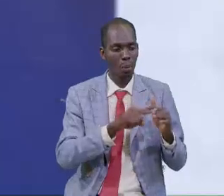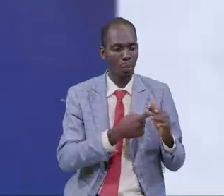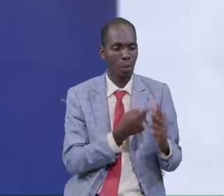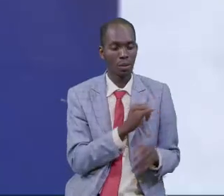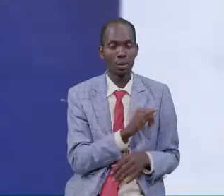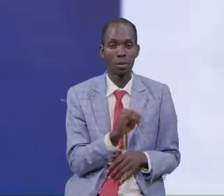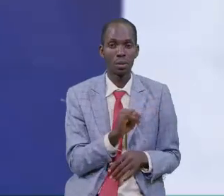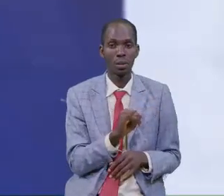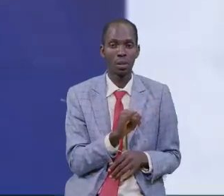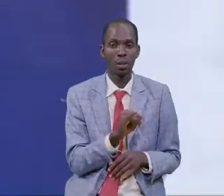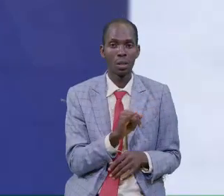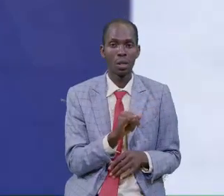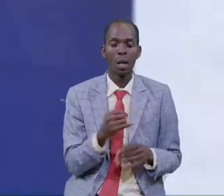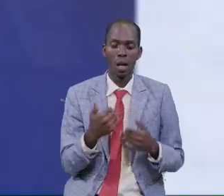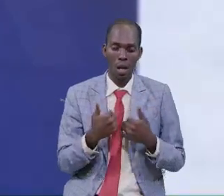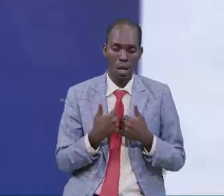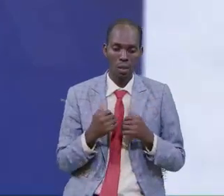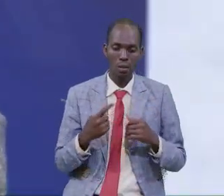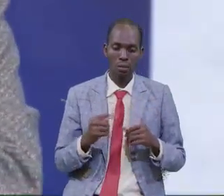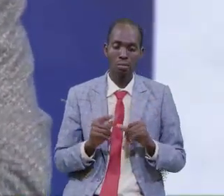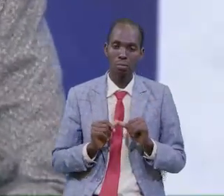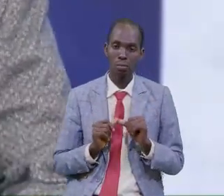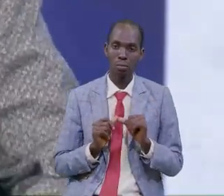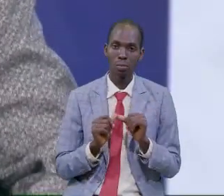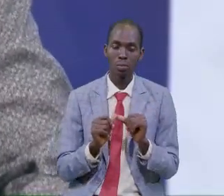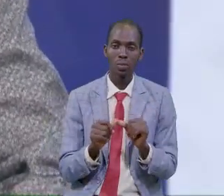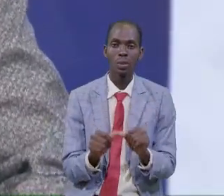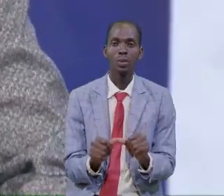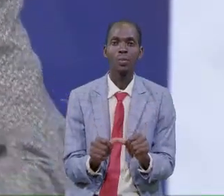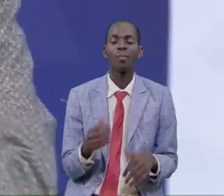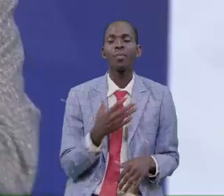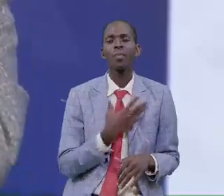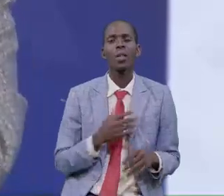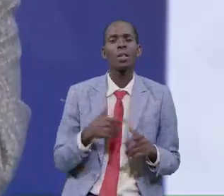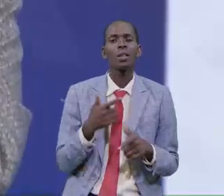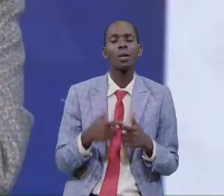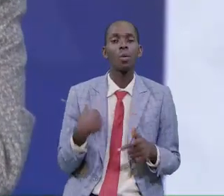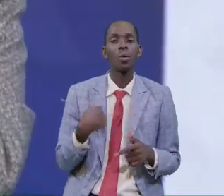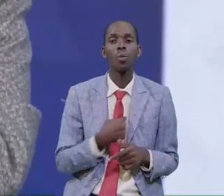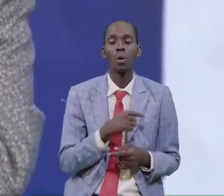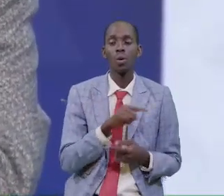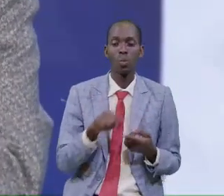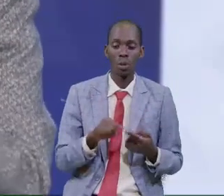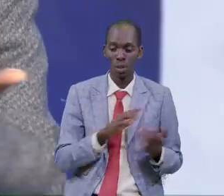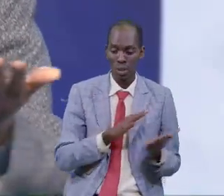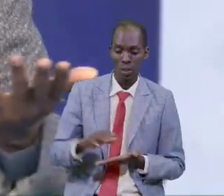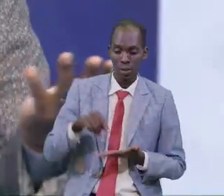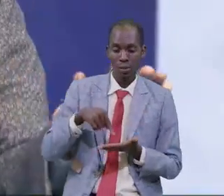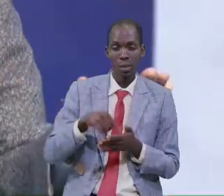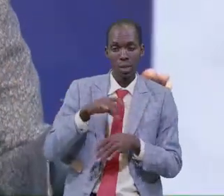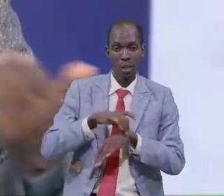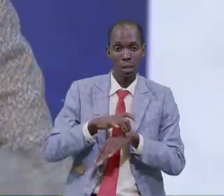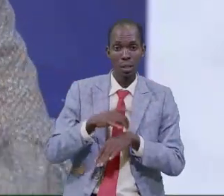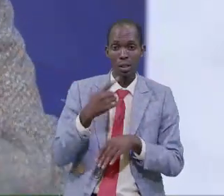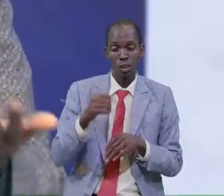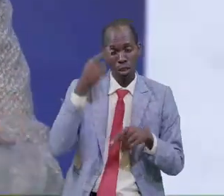has continuation, and then when we leave here, the covenant does not end. We're now with